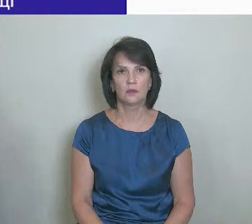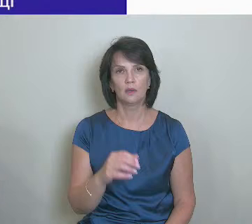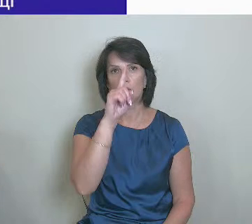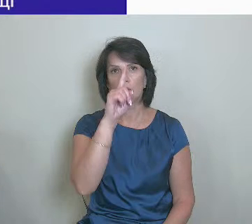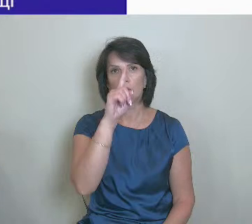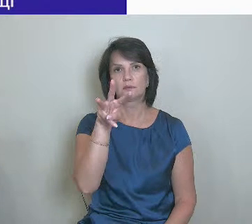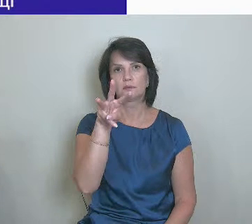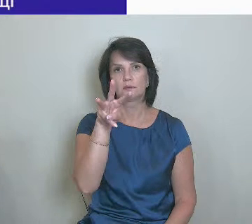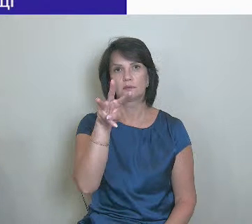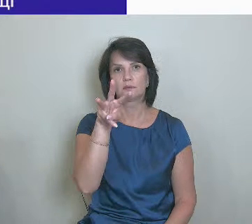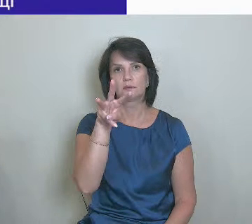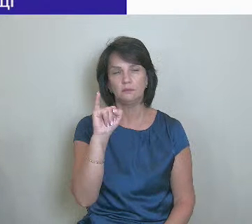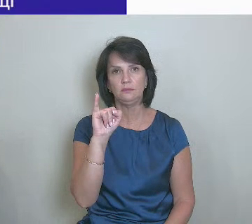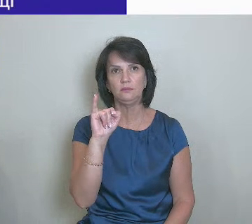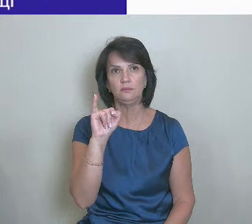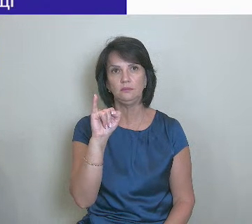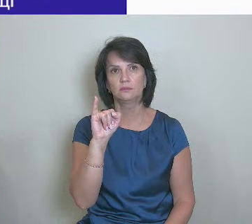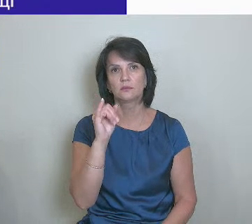Mass media